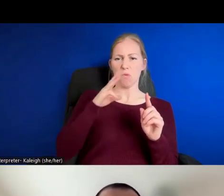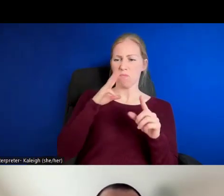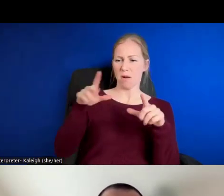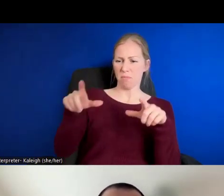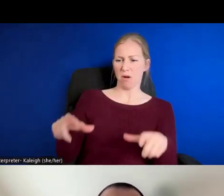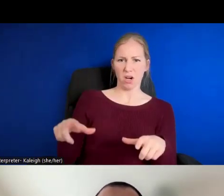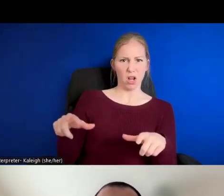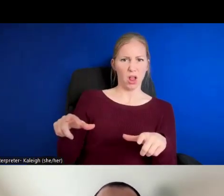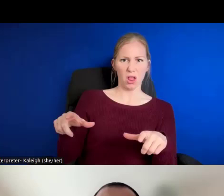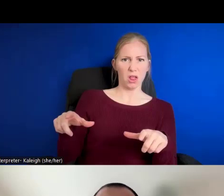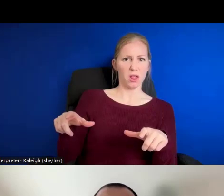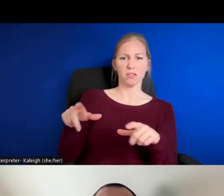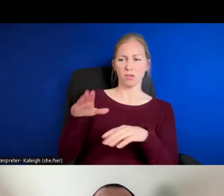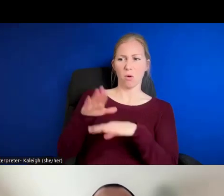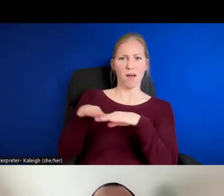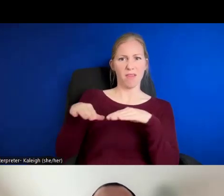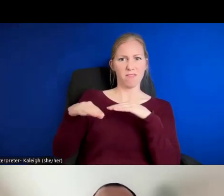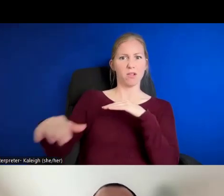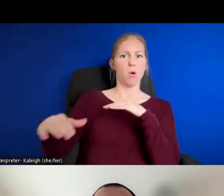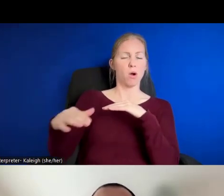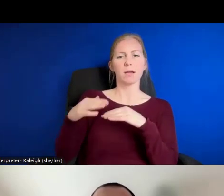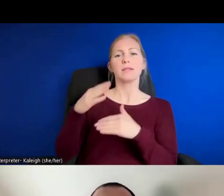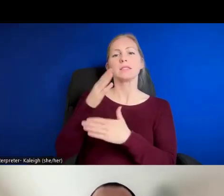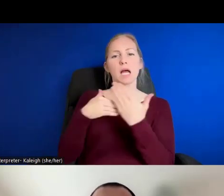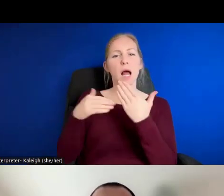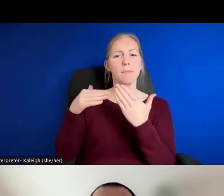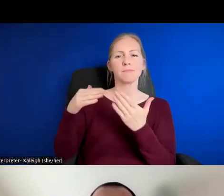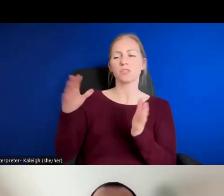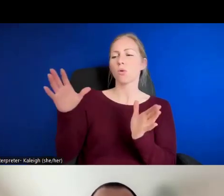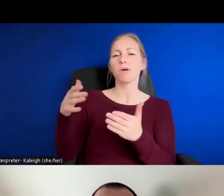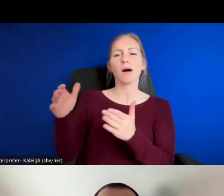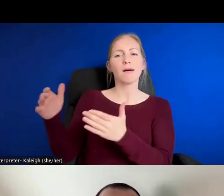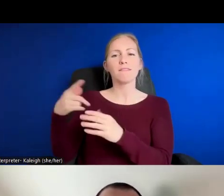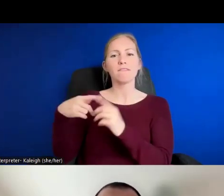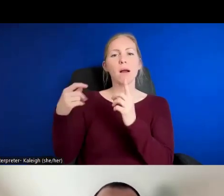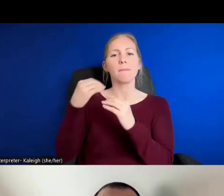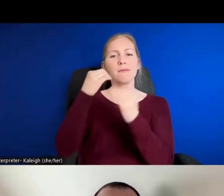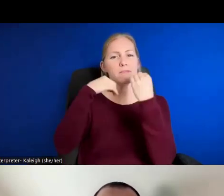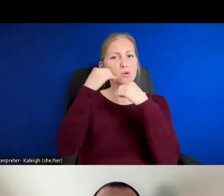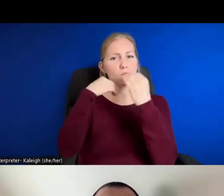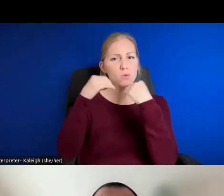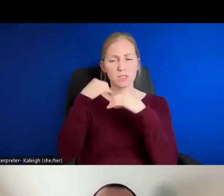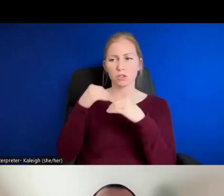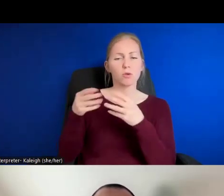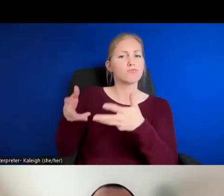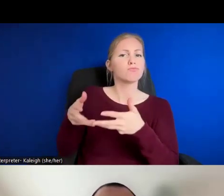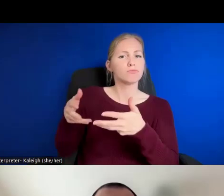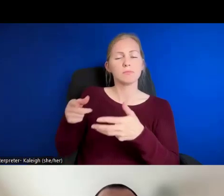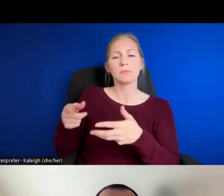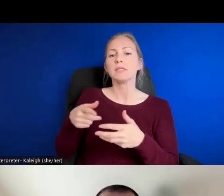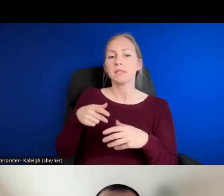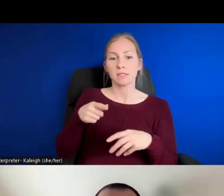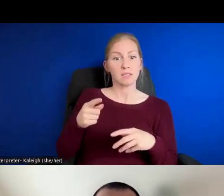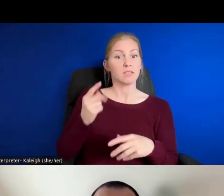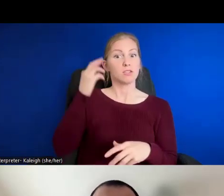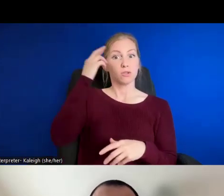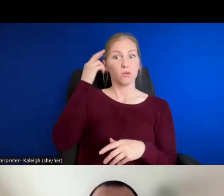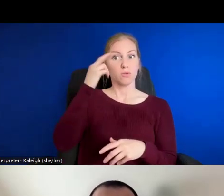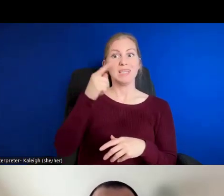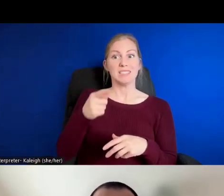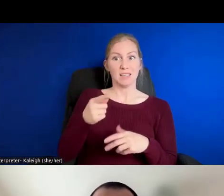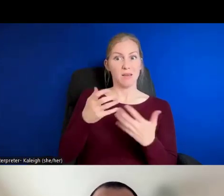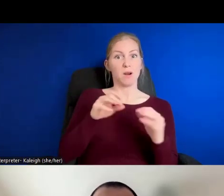styrofoam containers from meals sitting there as well, which was noted in the notes that the reason they needed to move him out